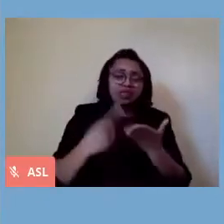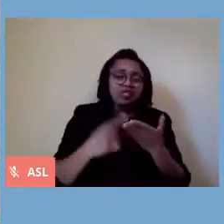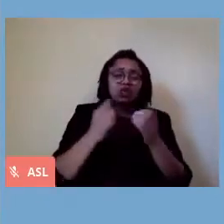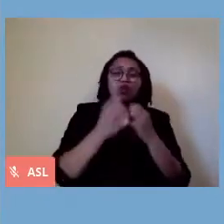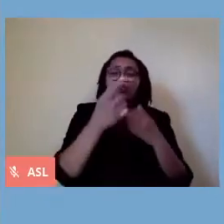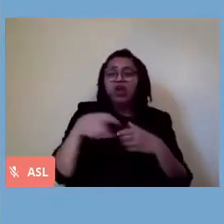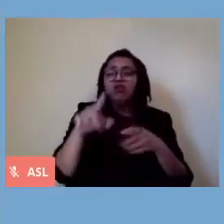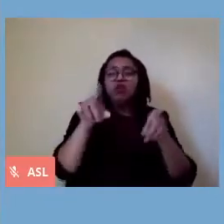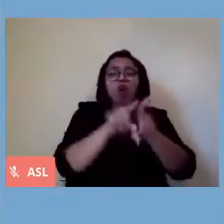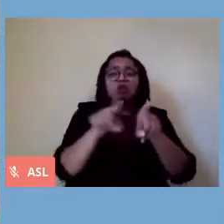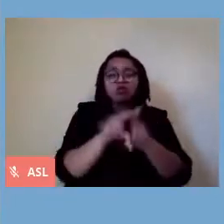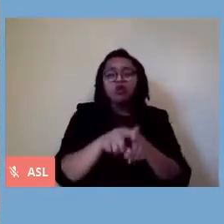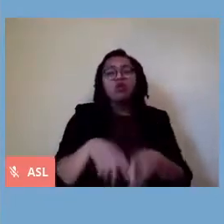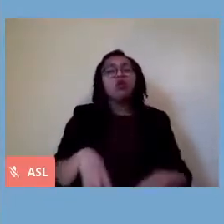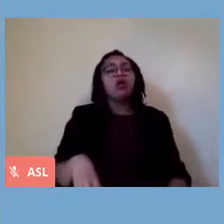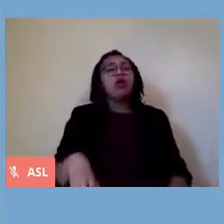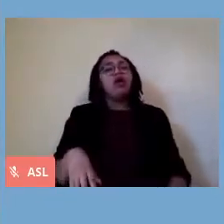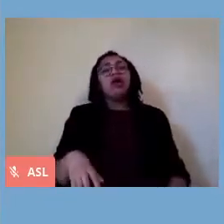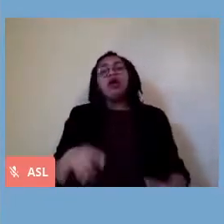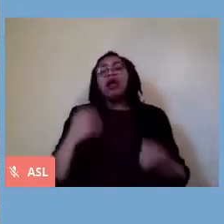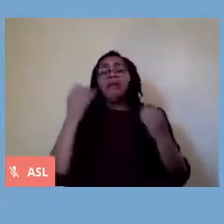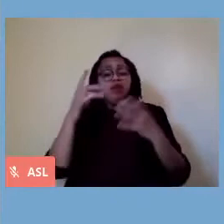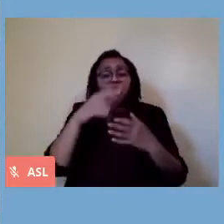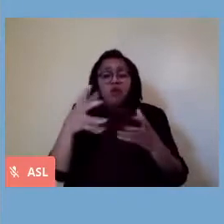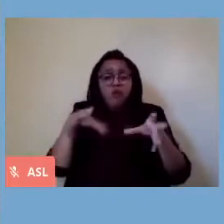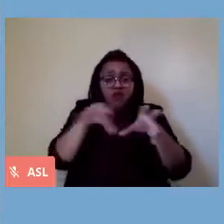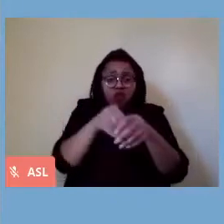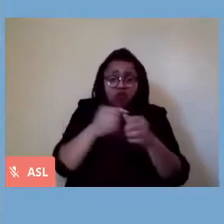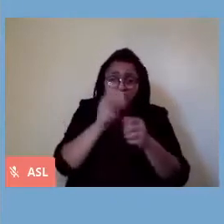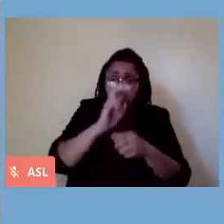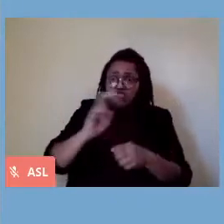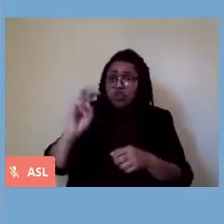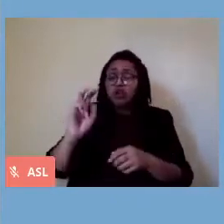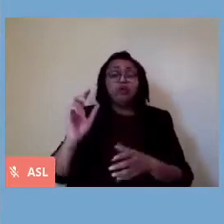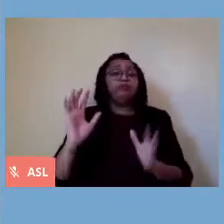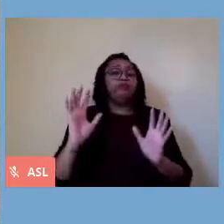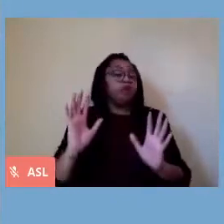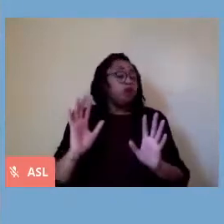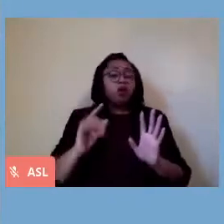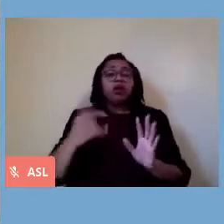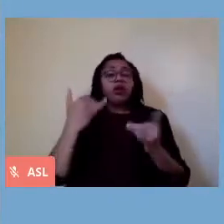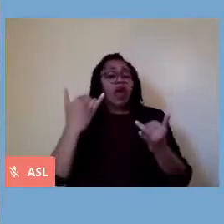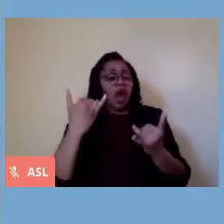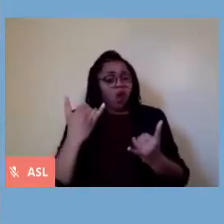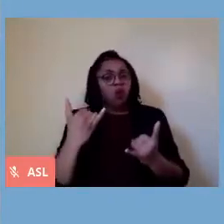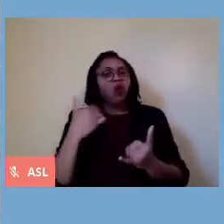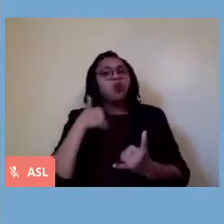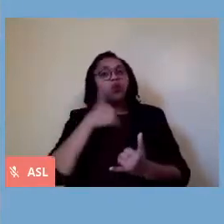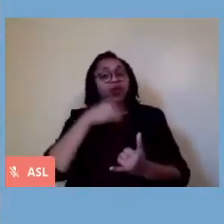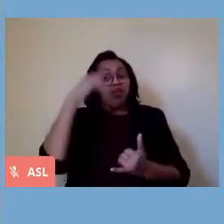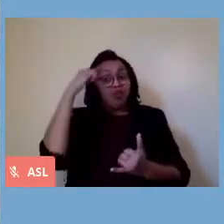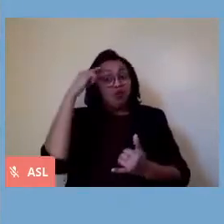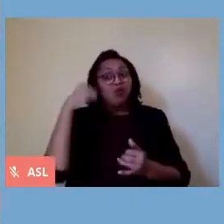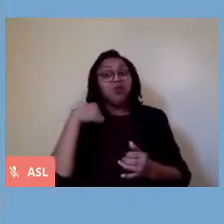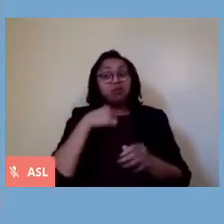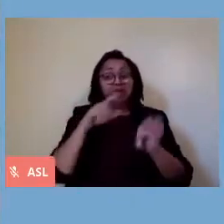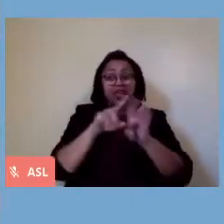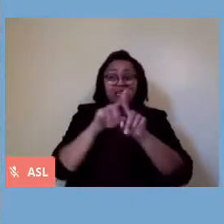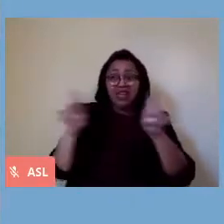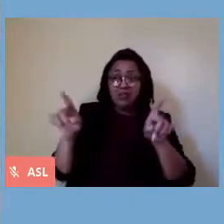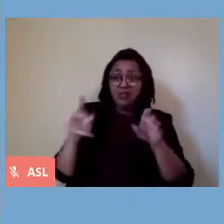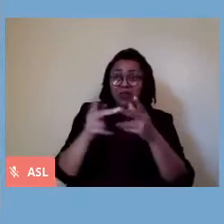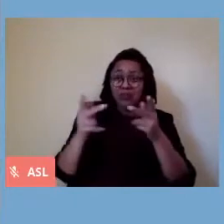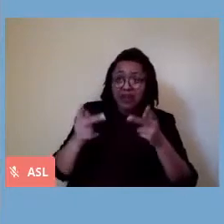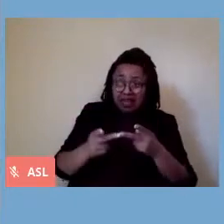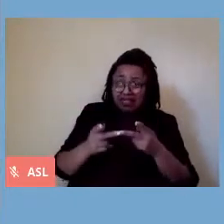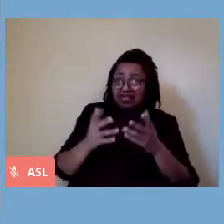of this journey. You know, we thought we'd be at a different place today. Those of you who remember your executive order from the governor calling for the master